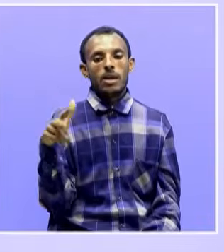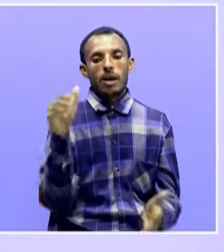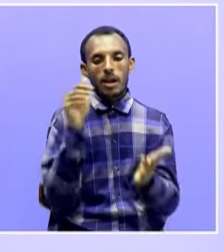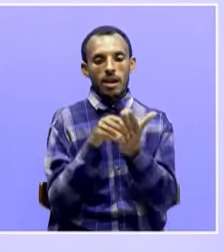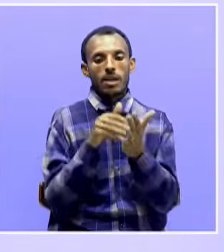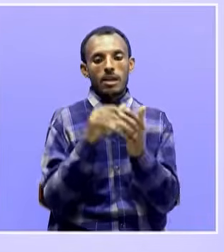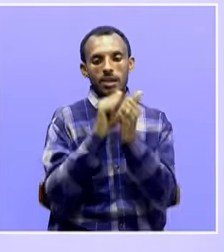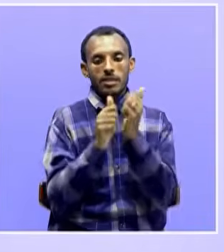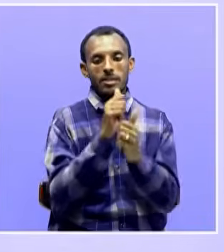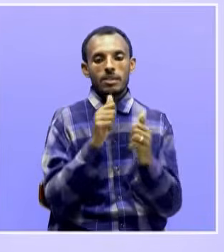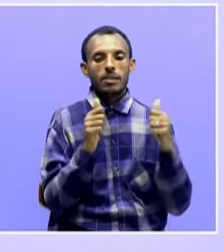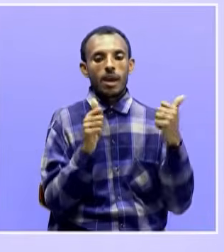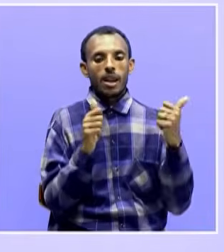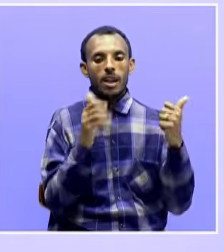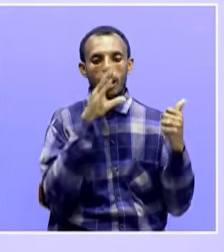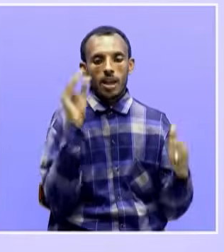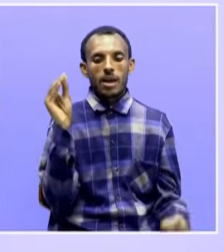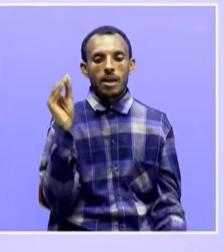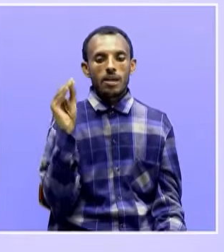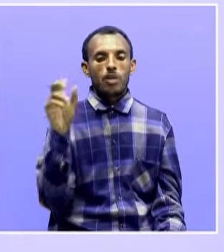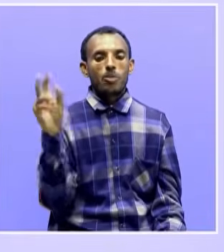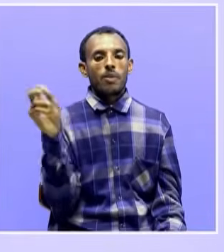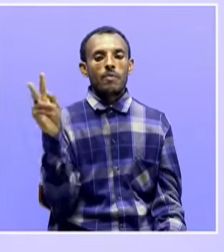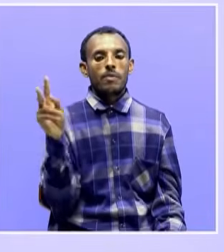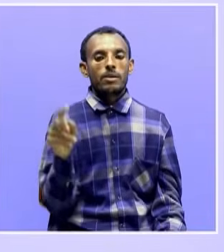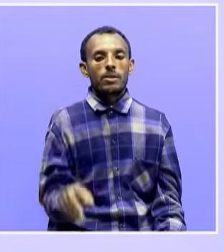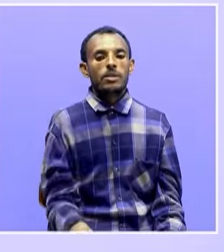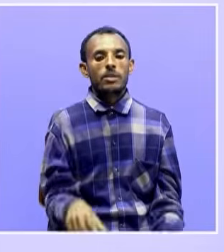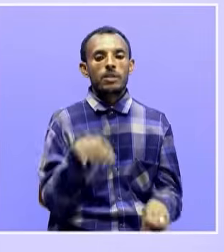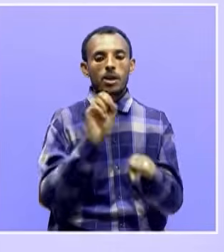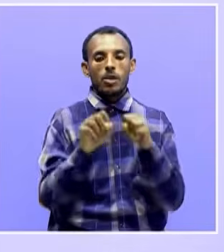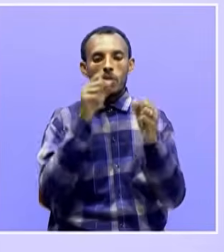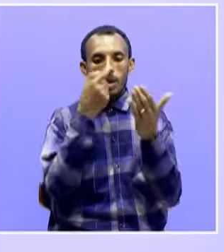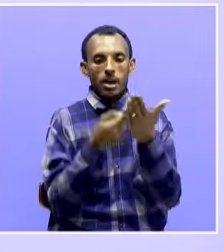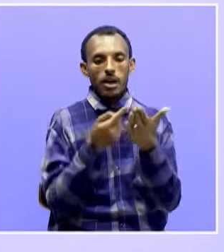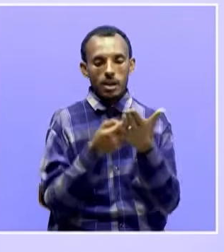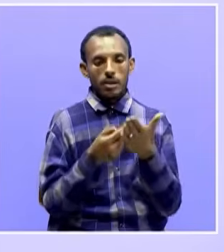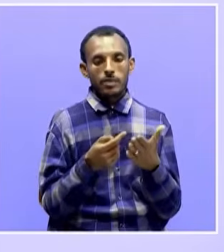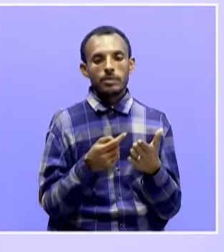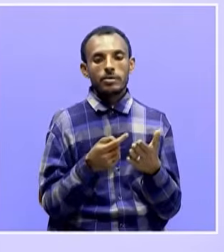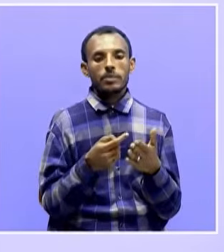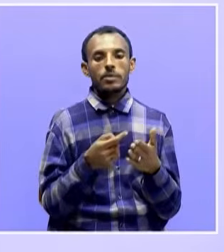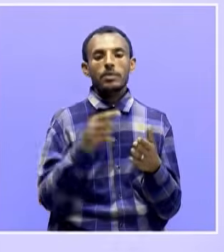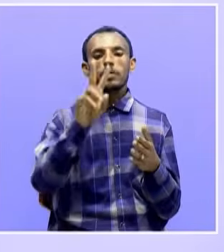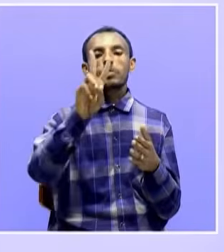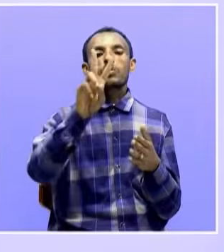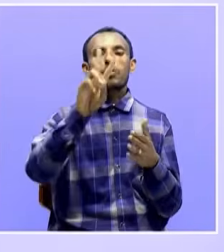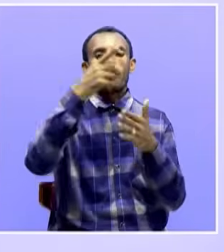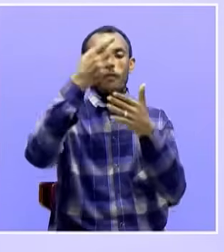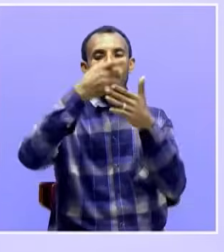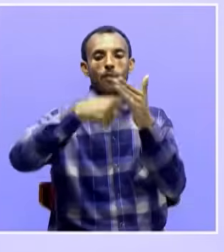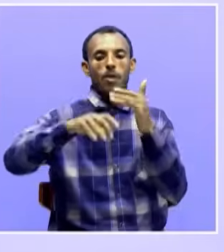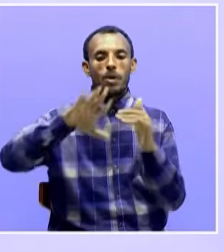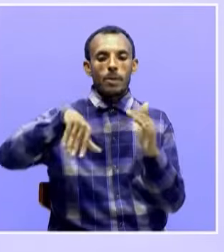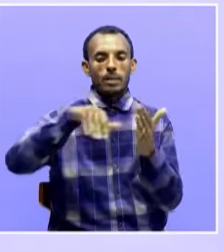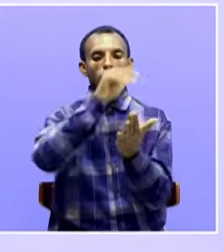again, let's cancel 10 and 12. So here, 2 values remains in the